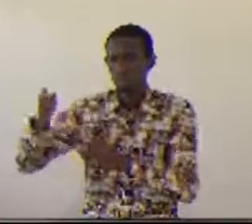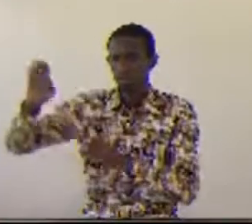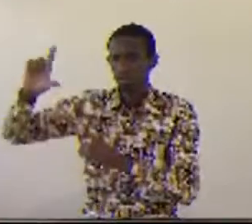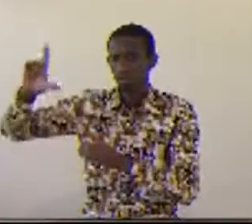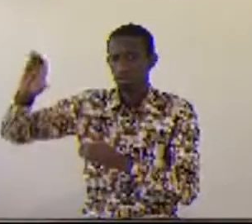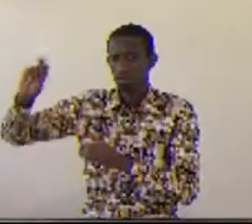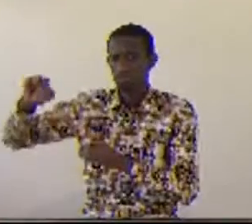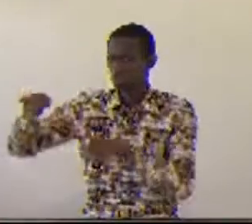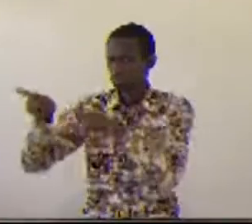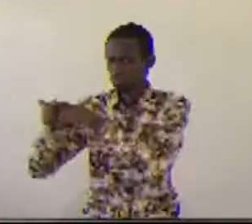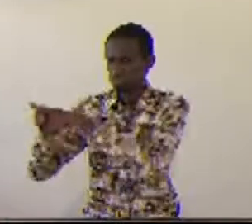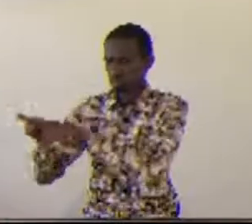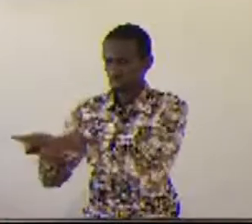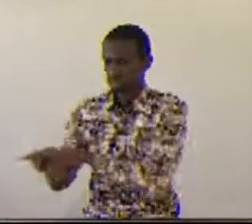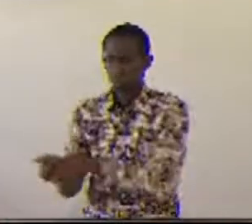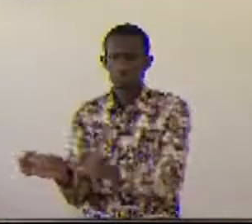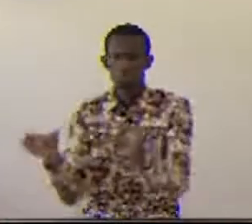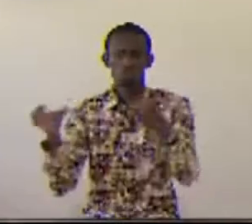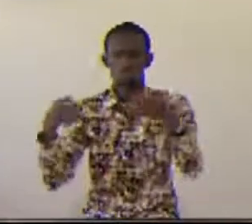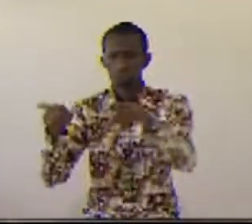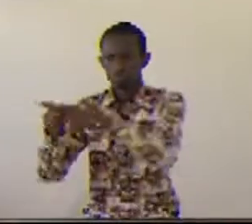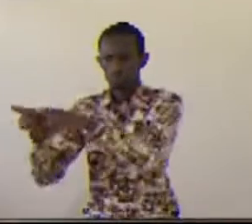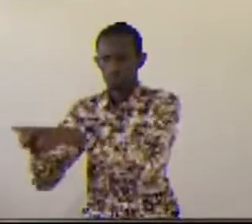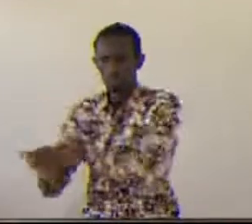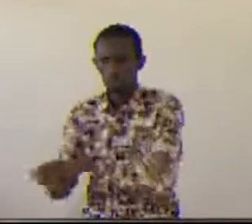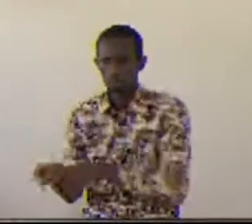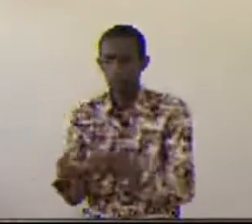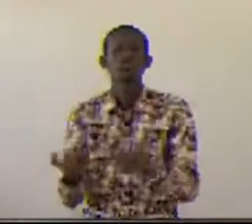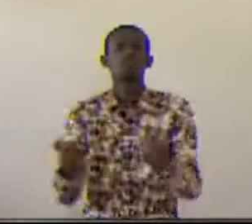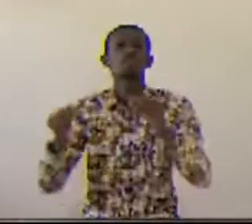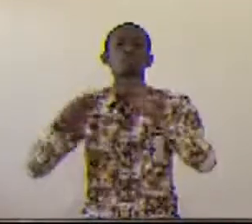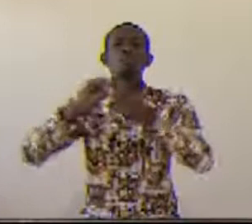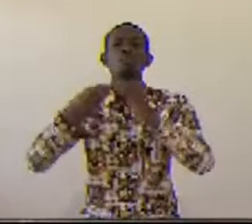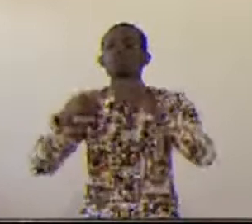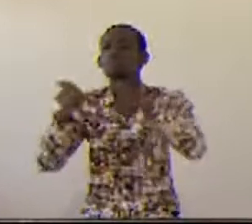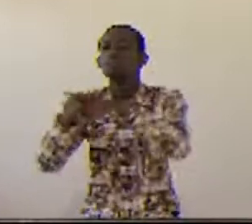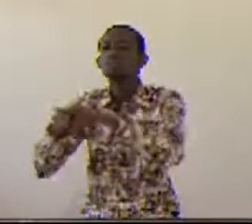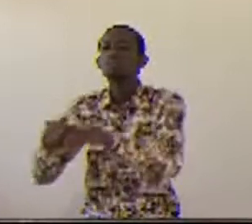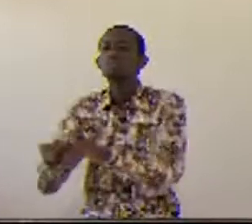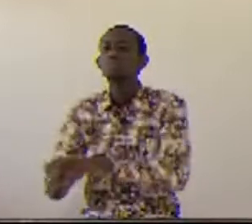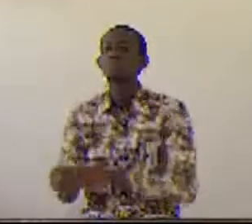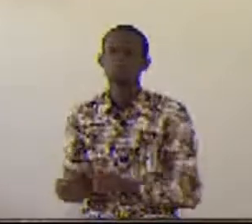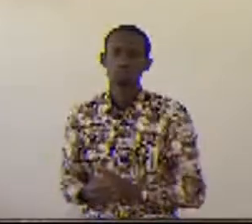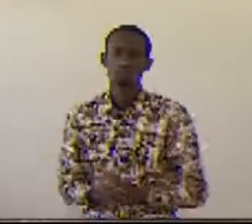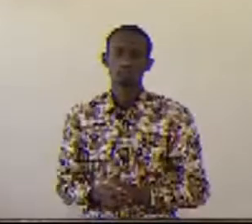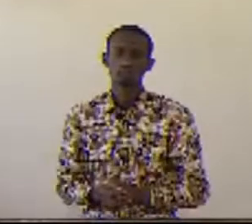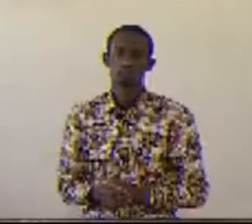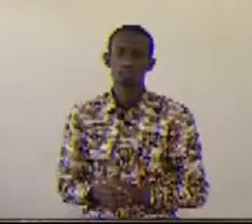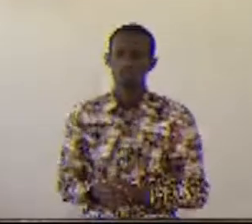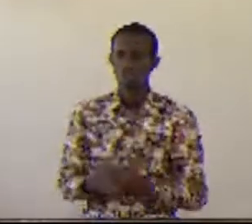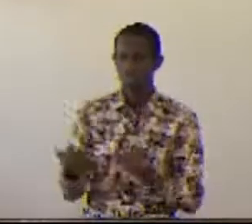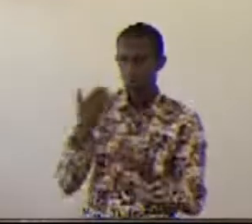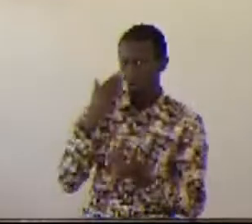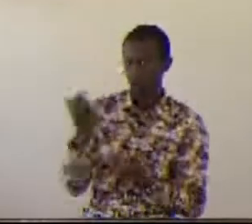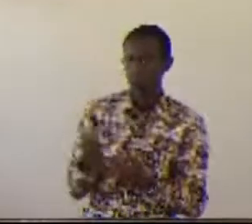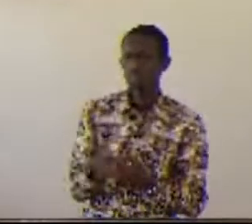same. They are in the same group, so they have the same number of delocalized electrons. So here we have to